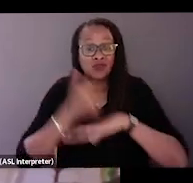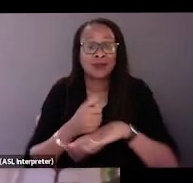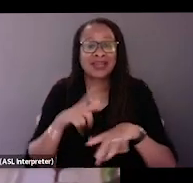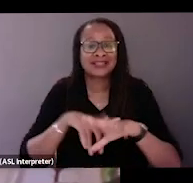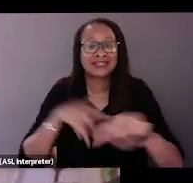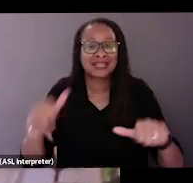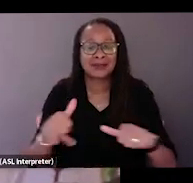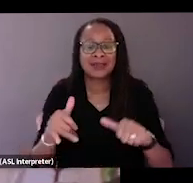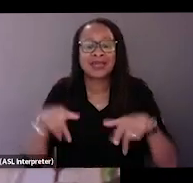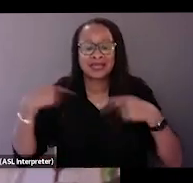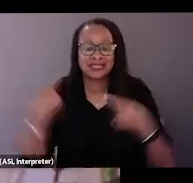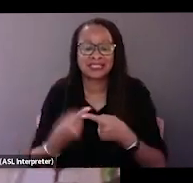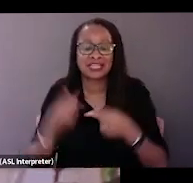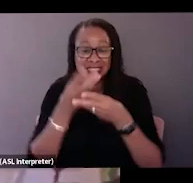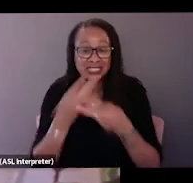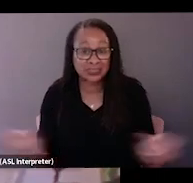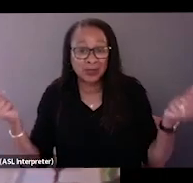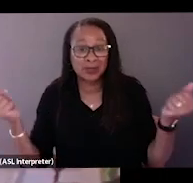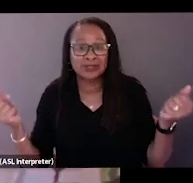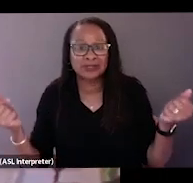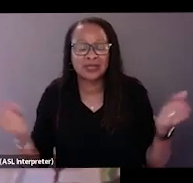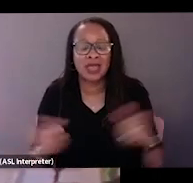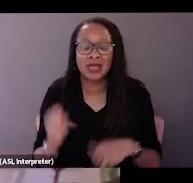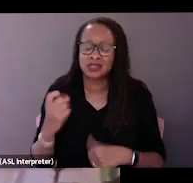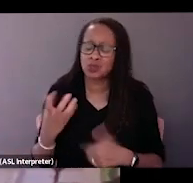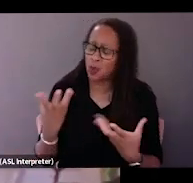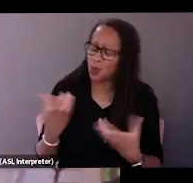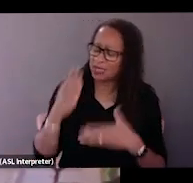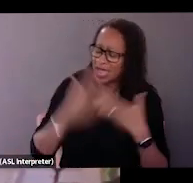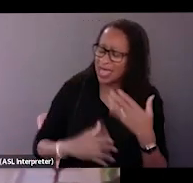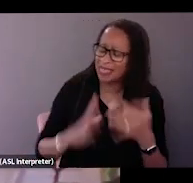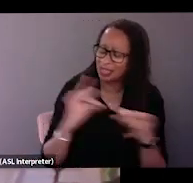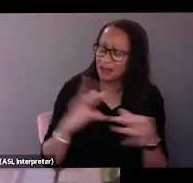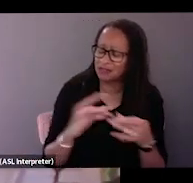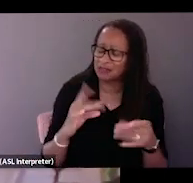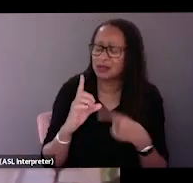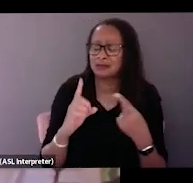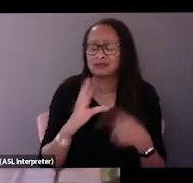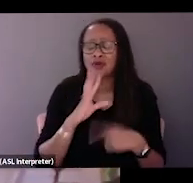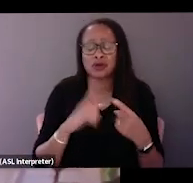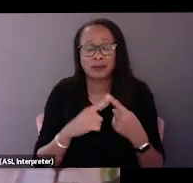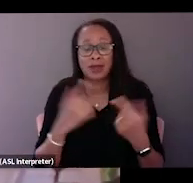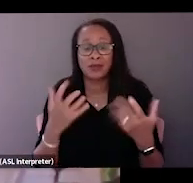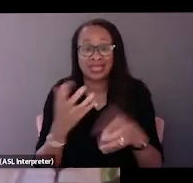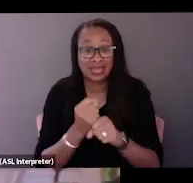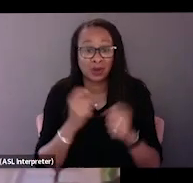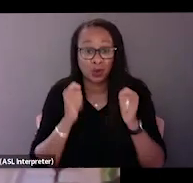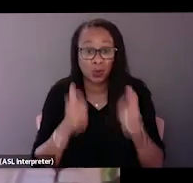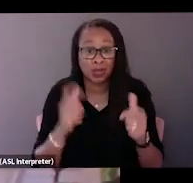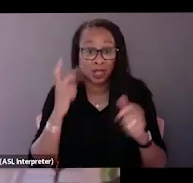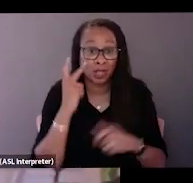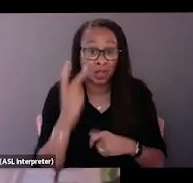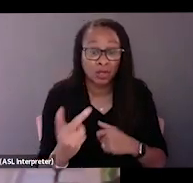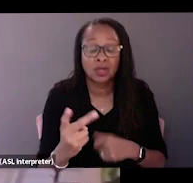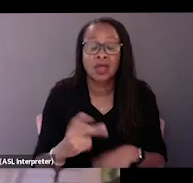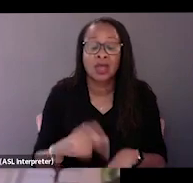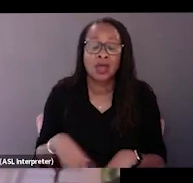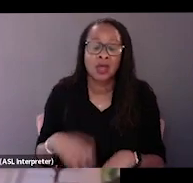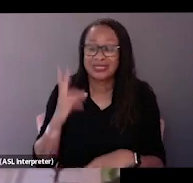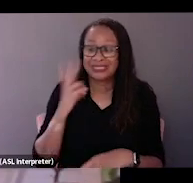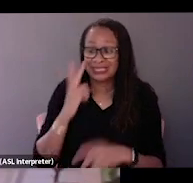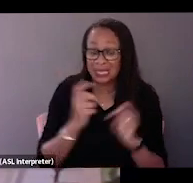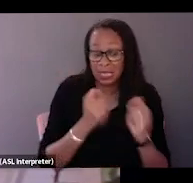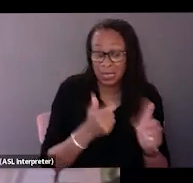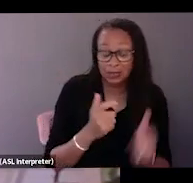so I want to kind of just end this conversation by talking about, we get these glimpses, like we get glimpses of Mafifa, we